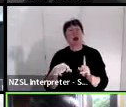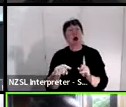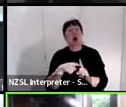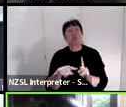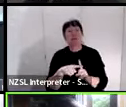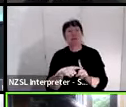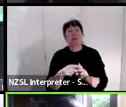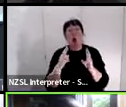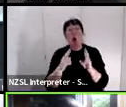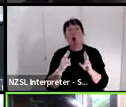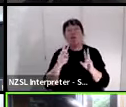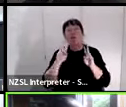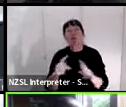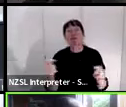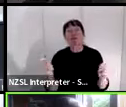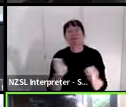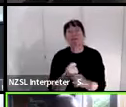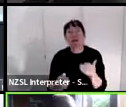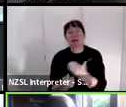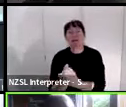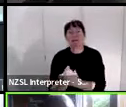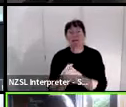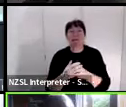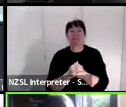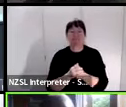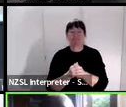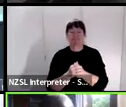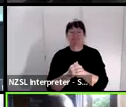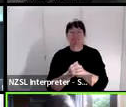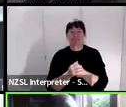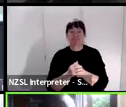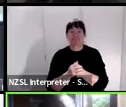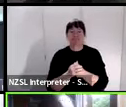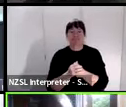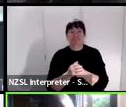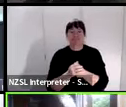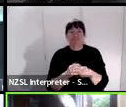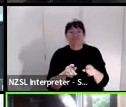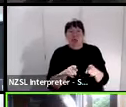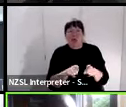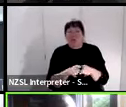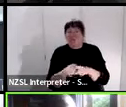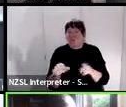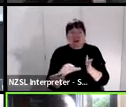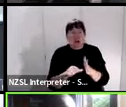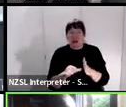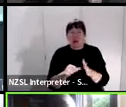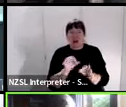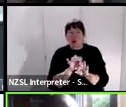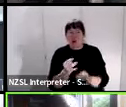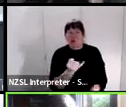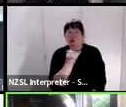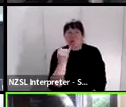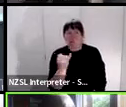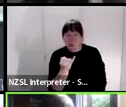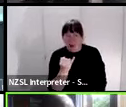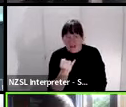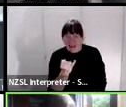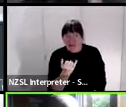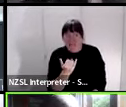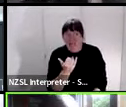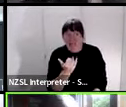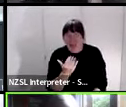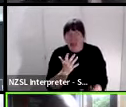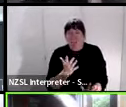real change. I'm trying my hardest not to drop a few F-bombs here as well. I was